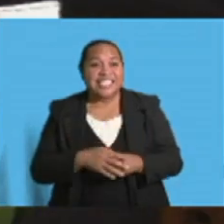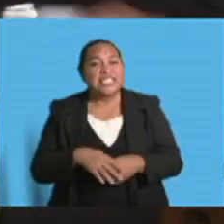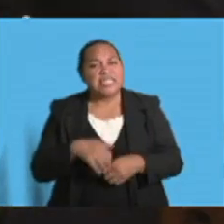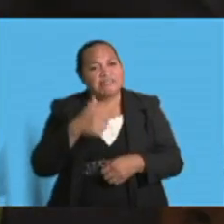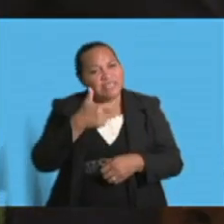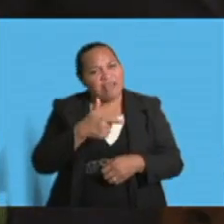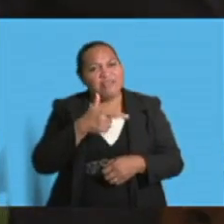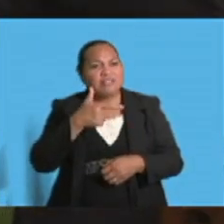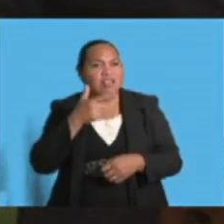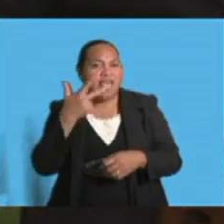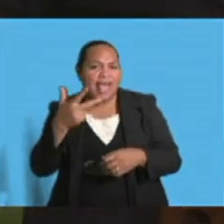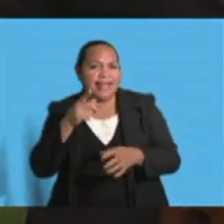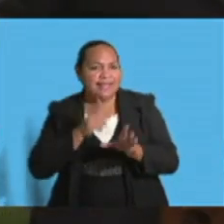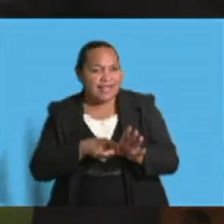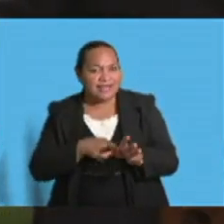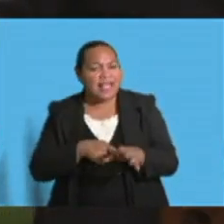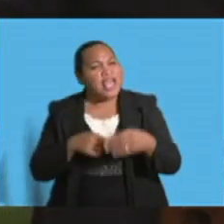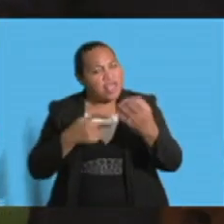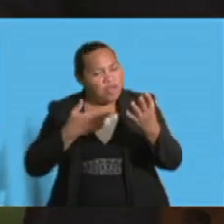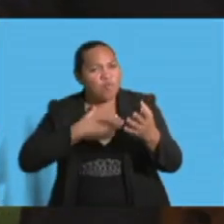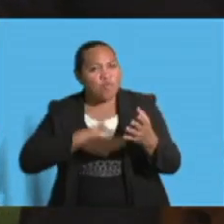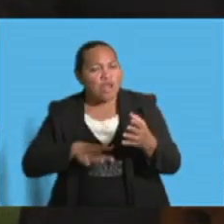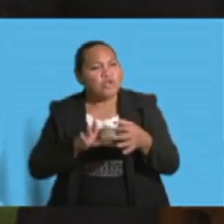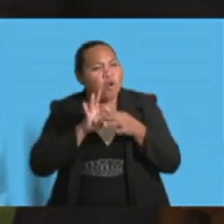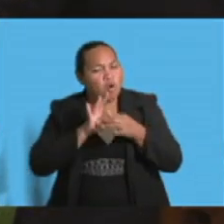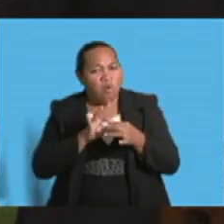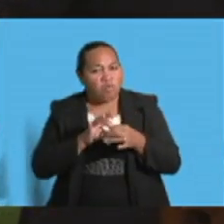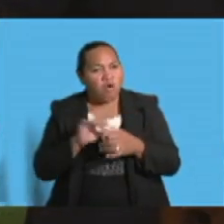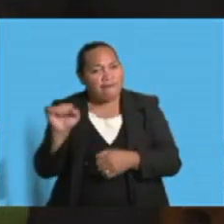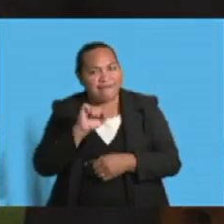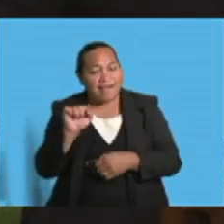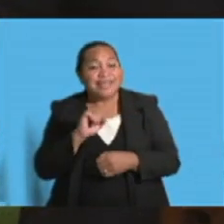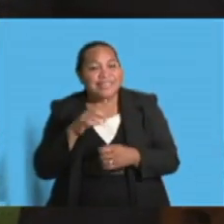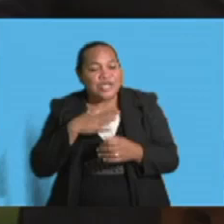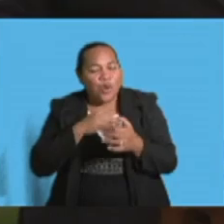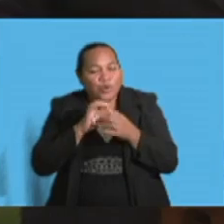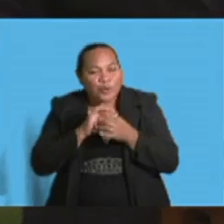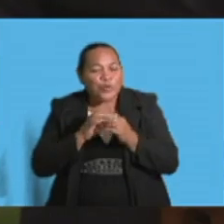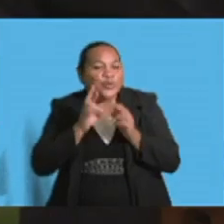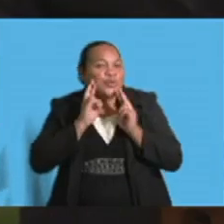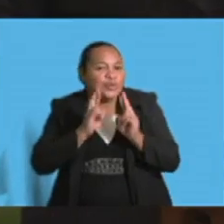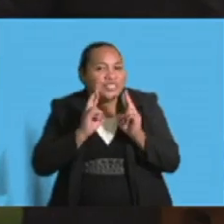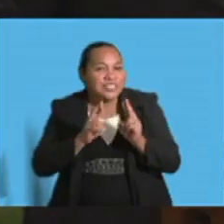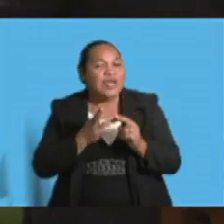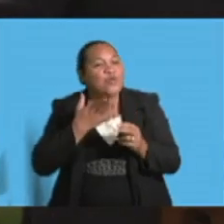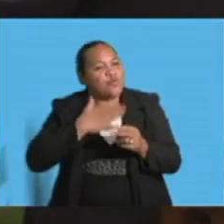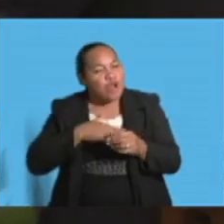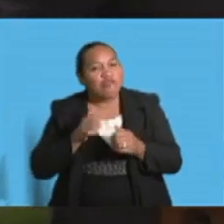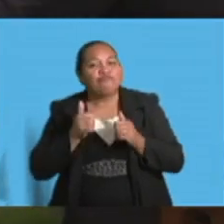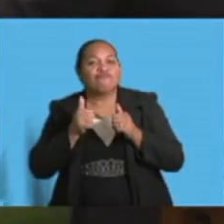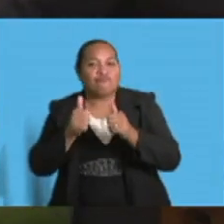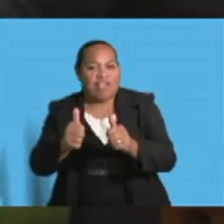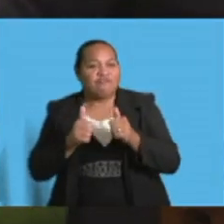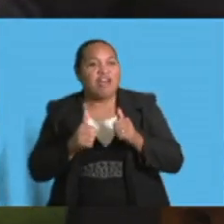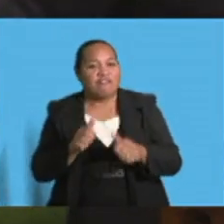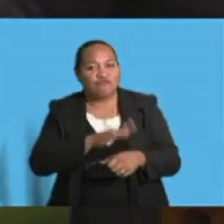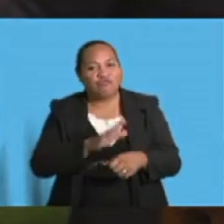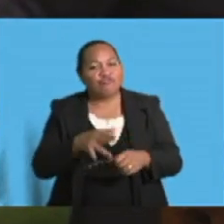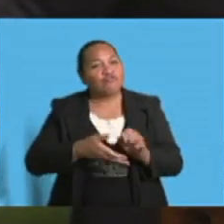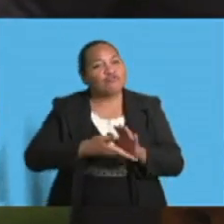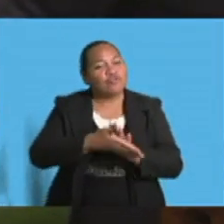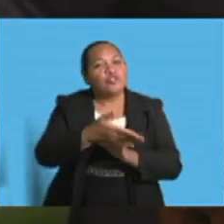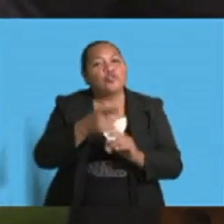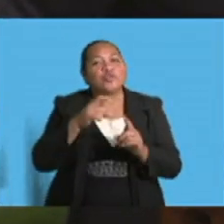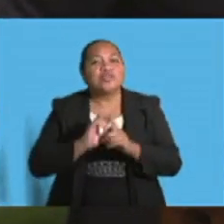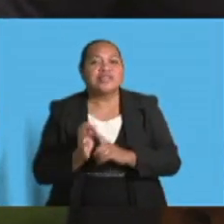family of 5. He wanted to own a car. That's his ambition. He wants to be able to drive his children down to Deumba on the